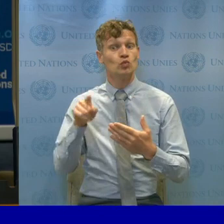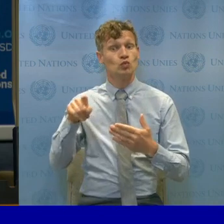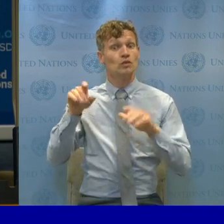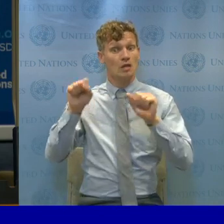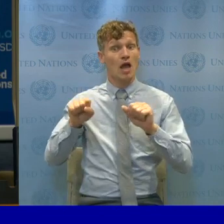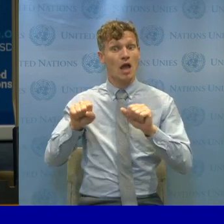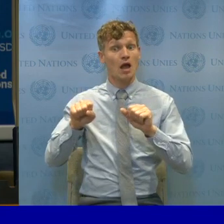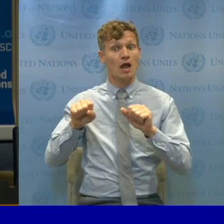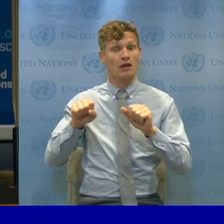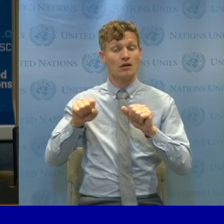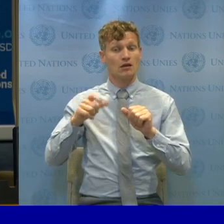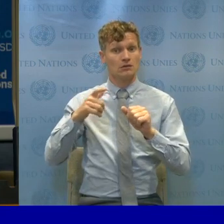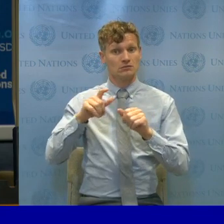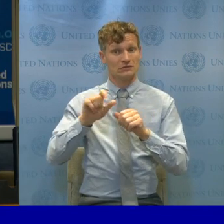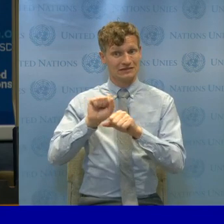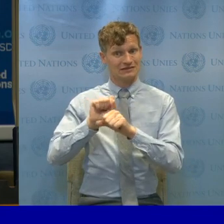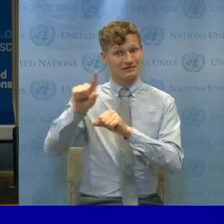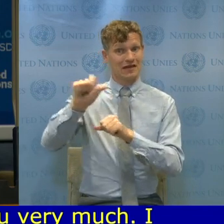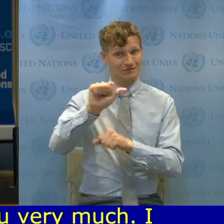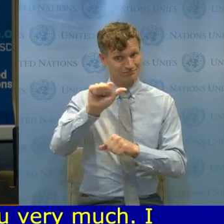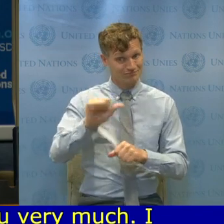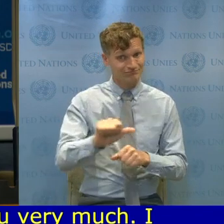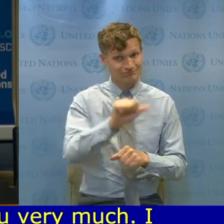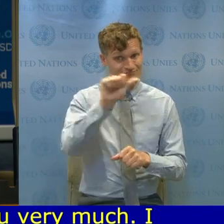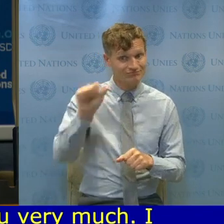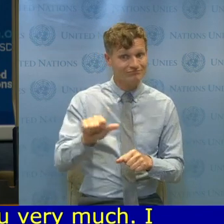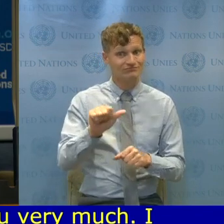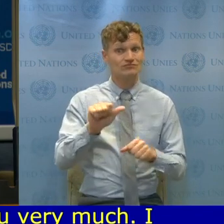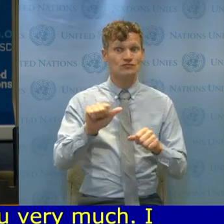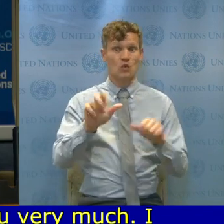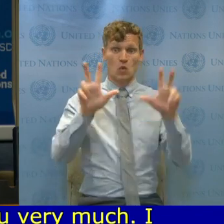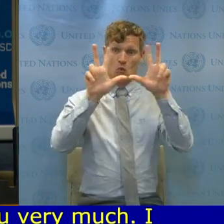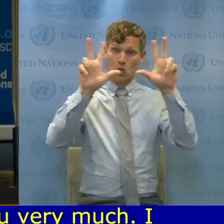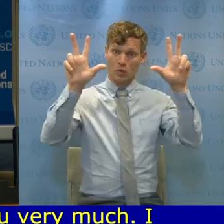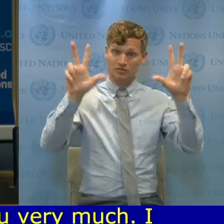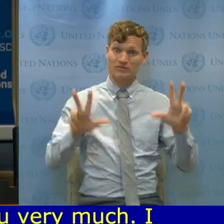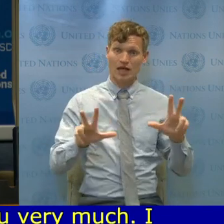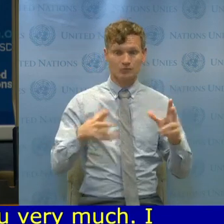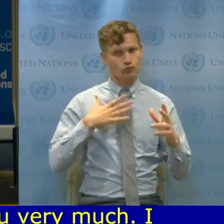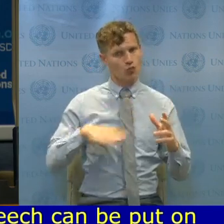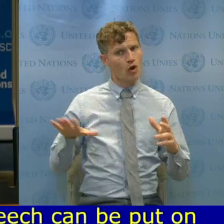could see the whole speech of yours. Okay, thank you very much.